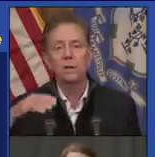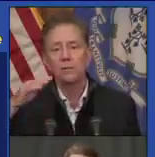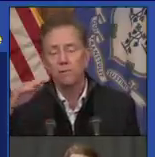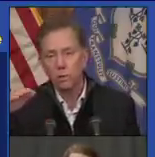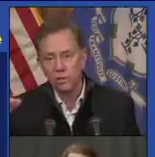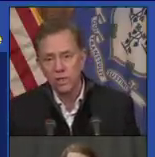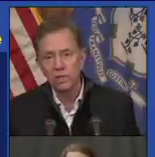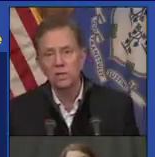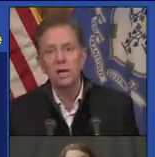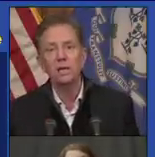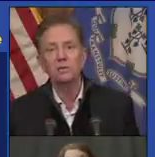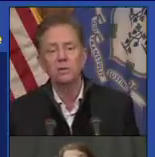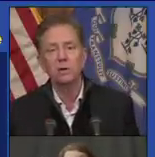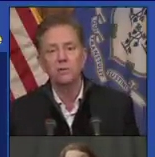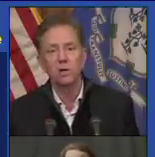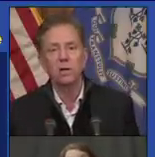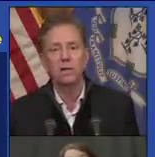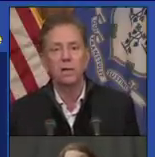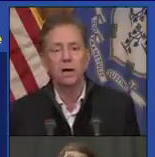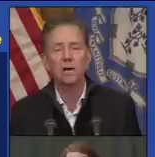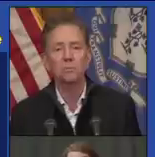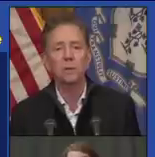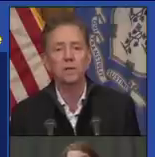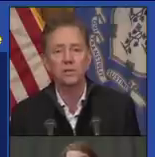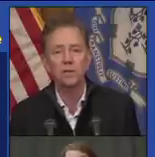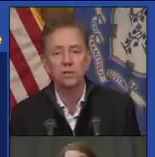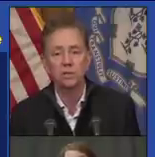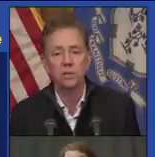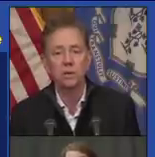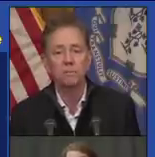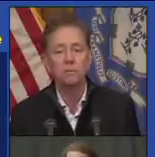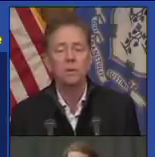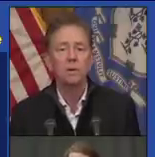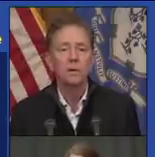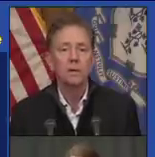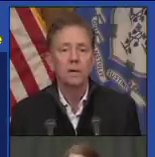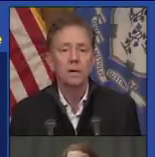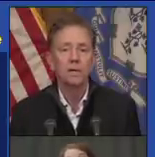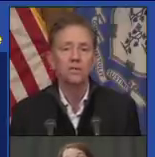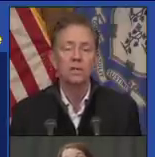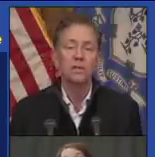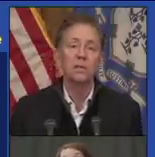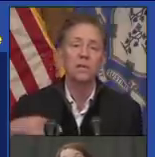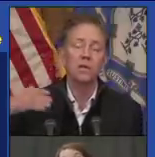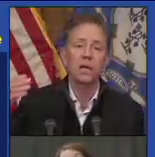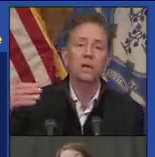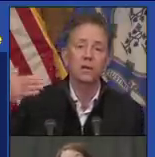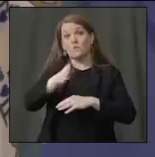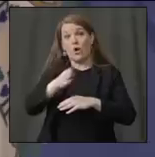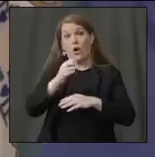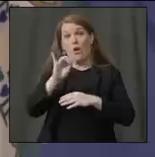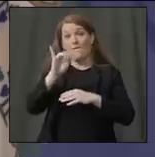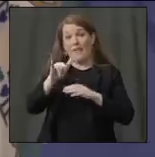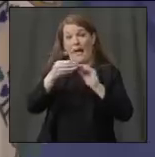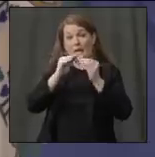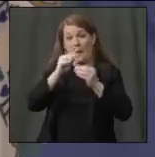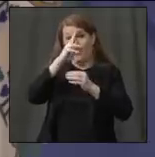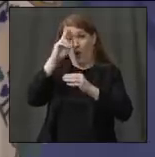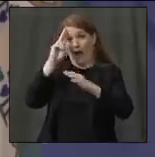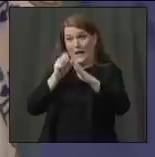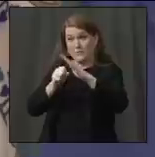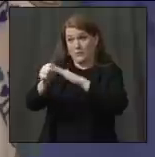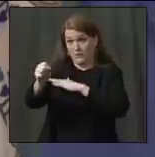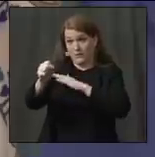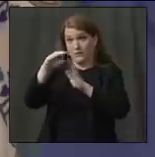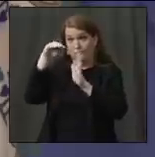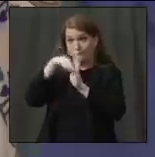said 14 days of declining hospitalization is an indicator that you're able to move into a